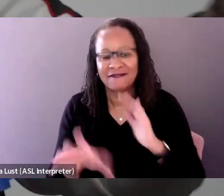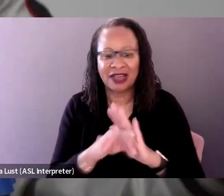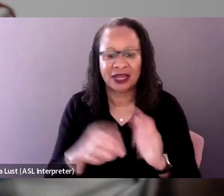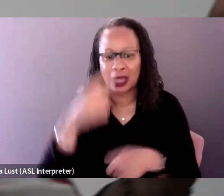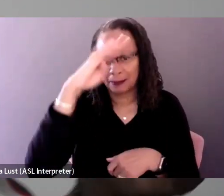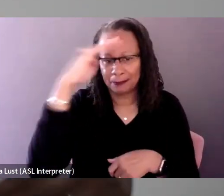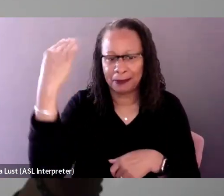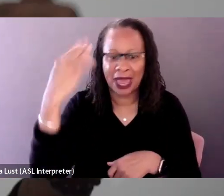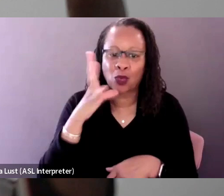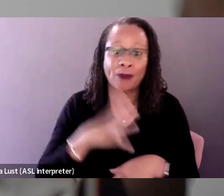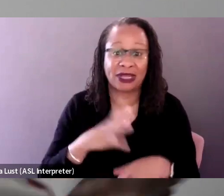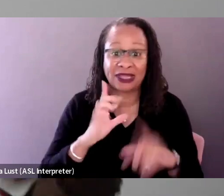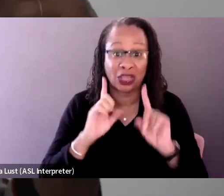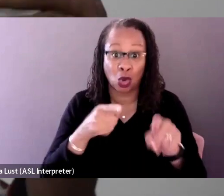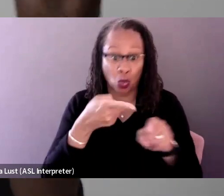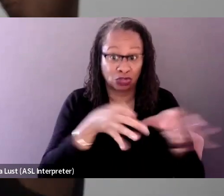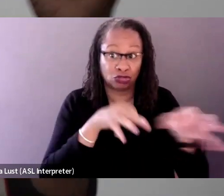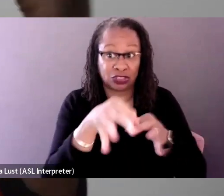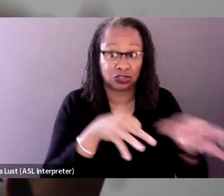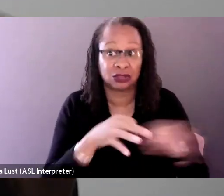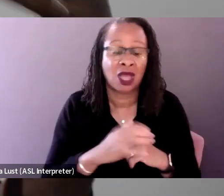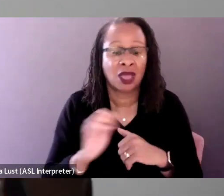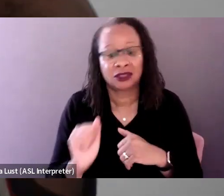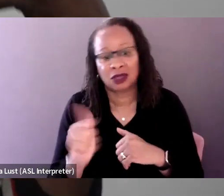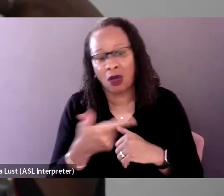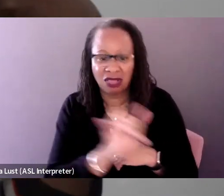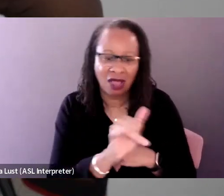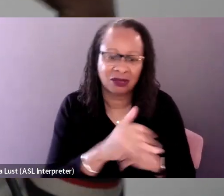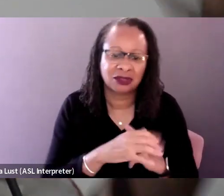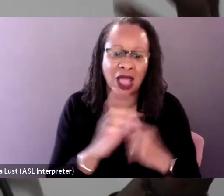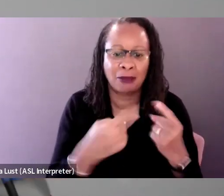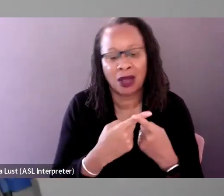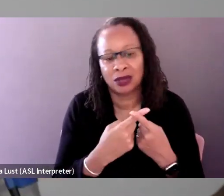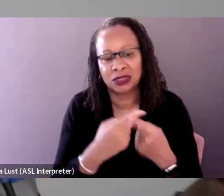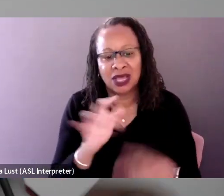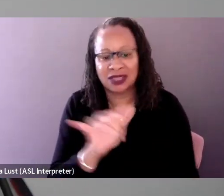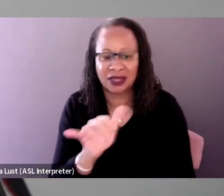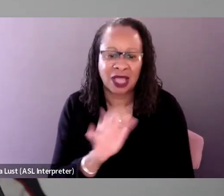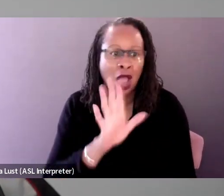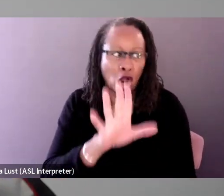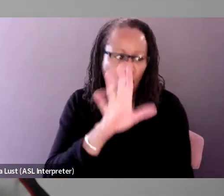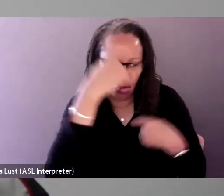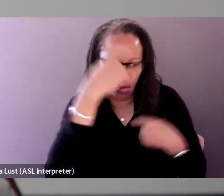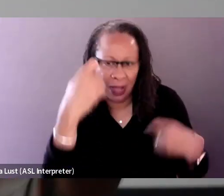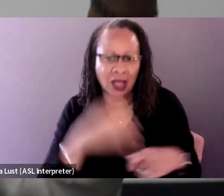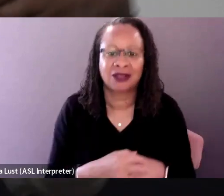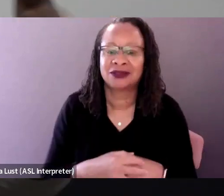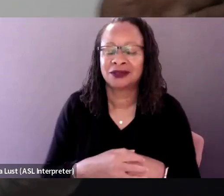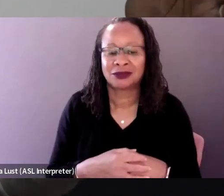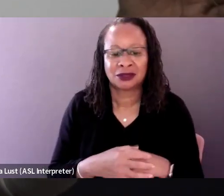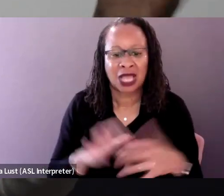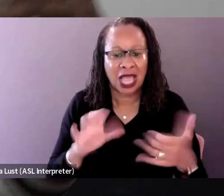one direction, right? Where it's all, like it's all about like, like her trauma. And how do we